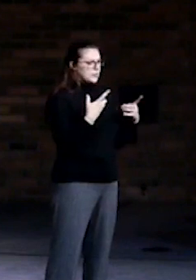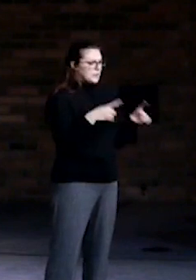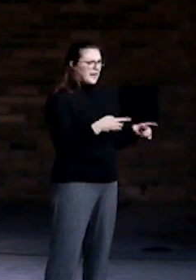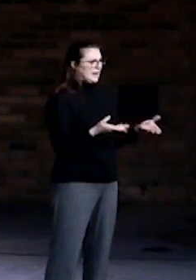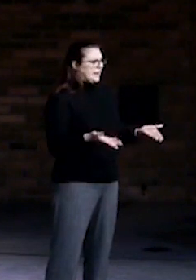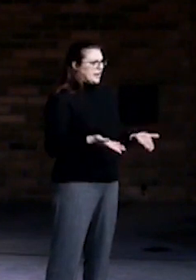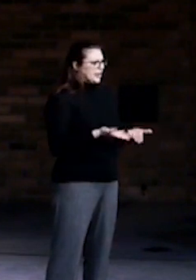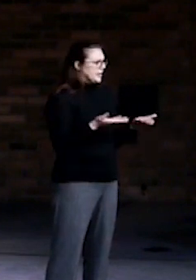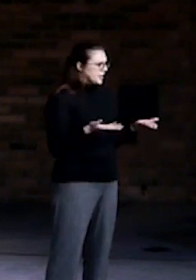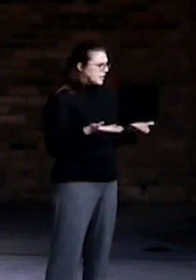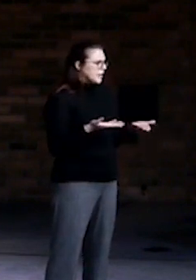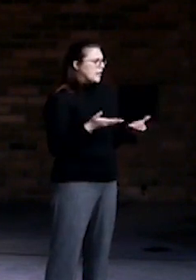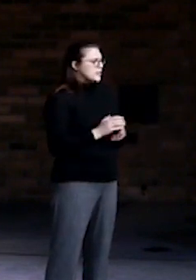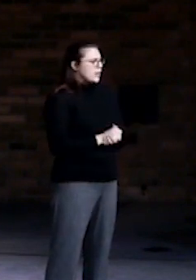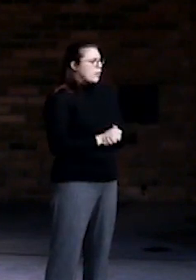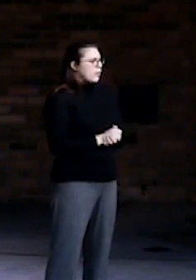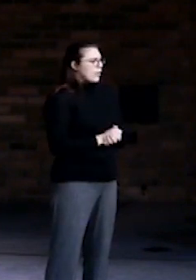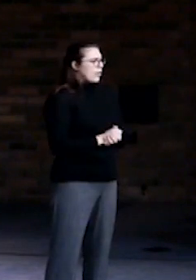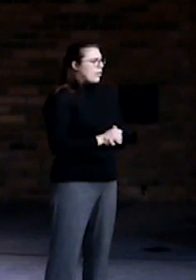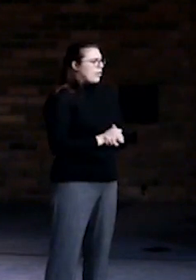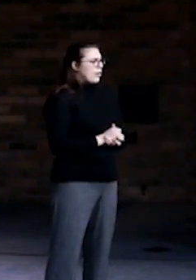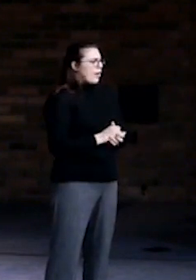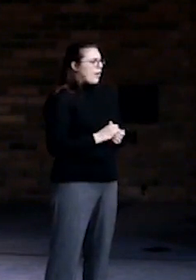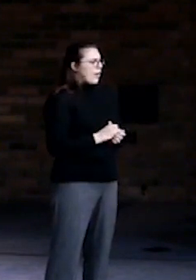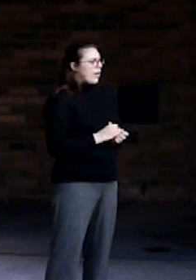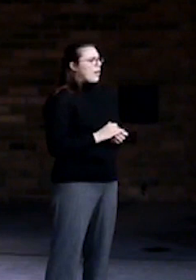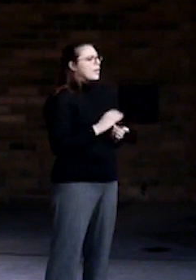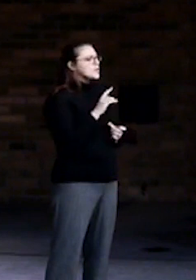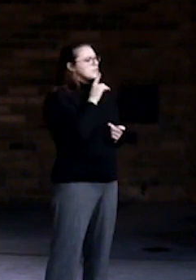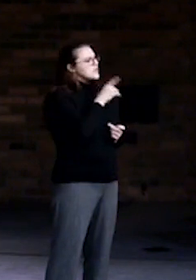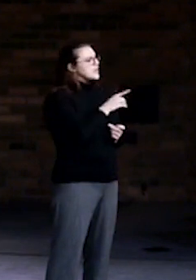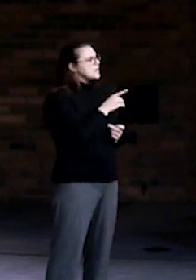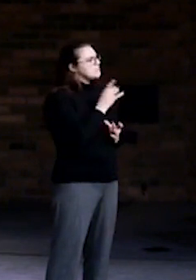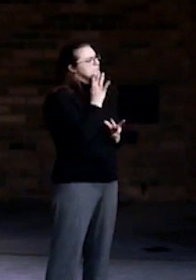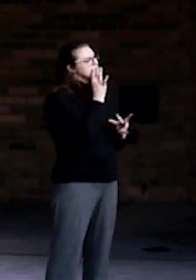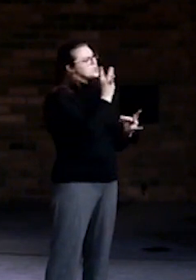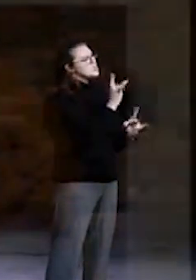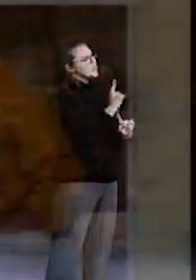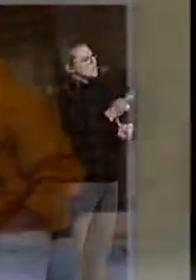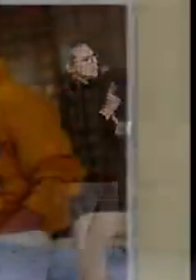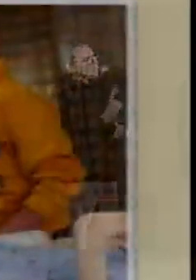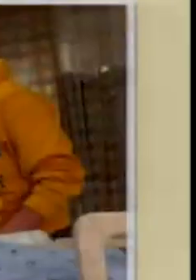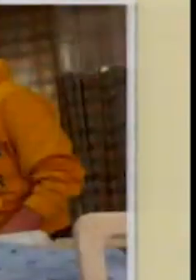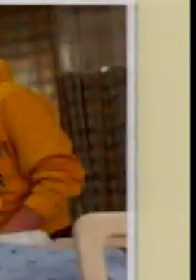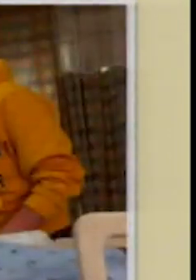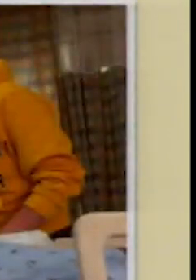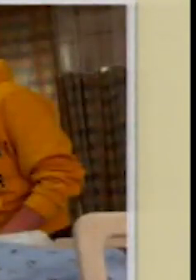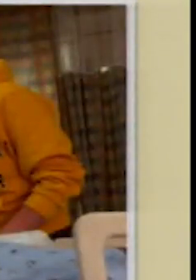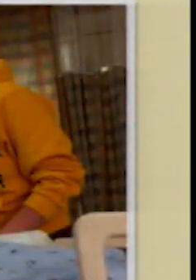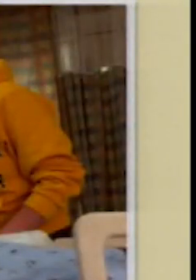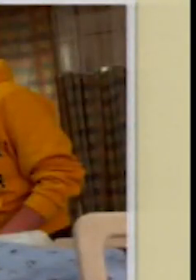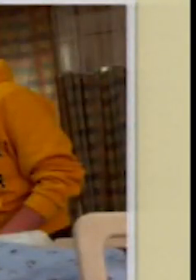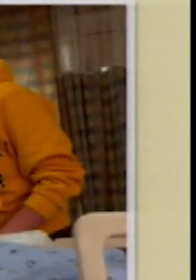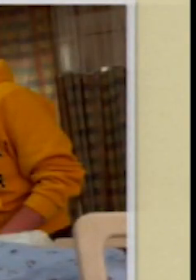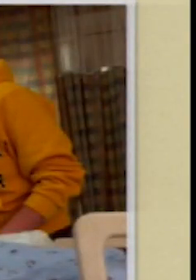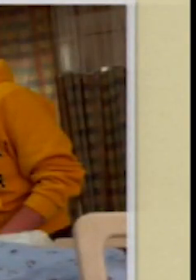here?" And so, it was quite a surreal moment, you know. And my you know, my kudos to